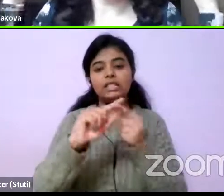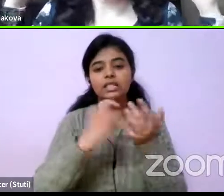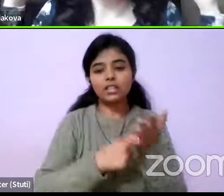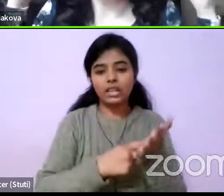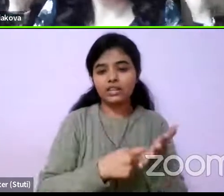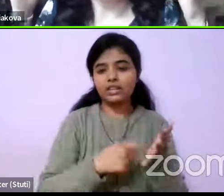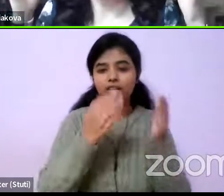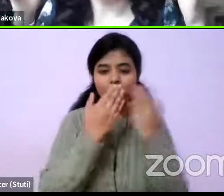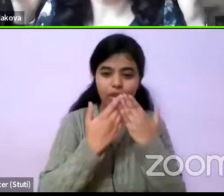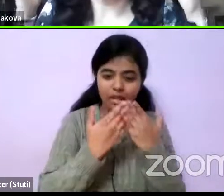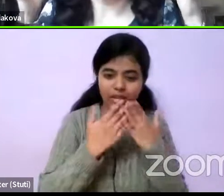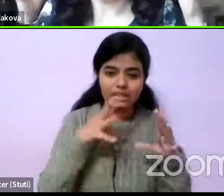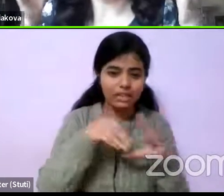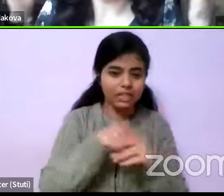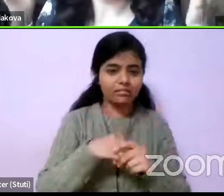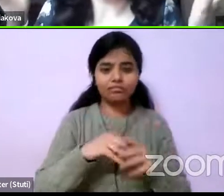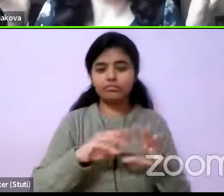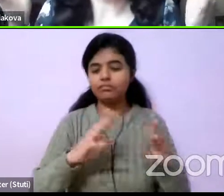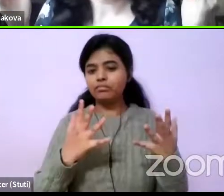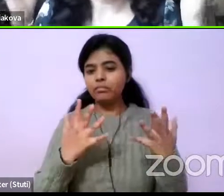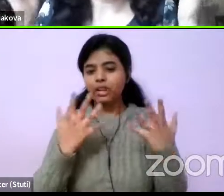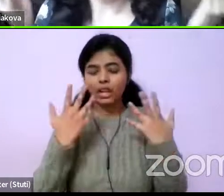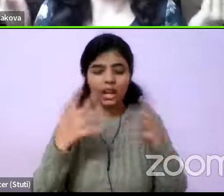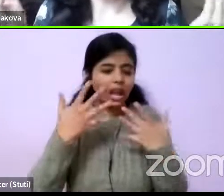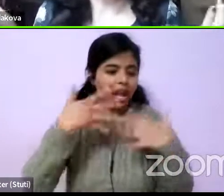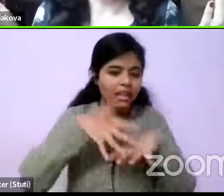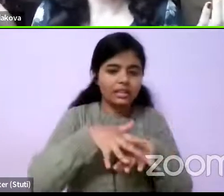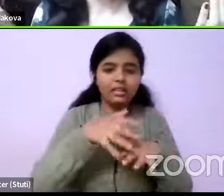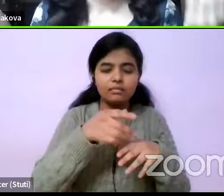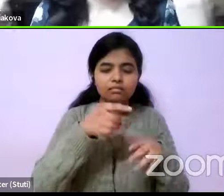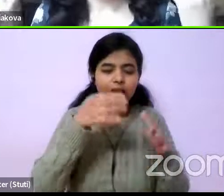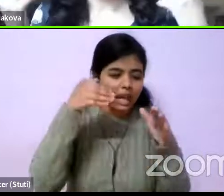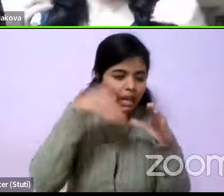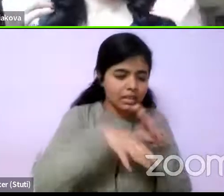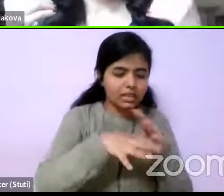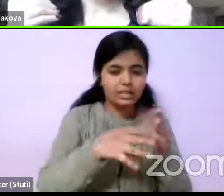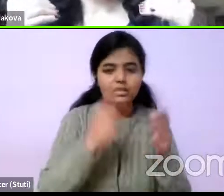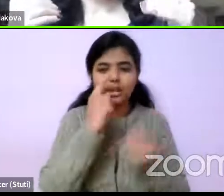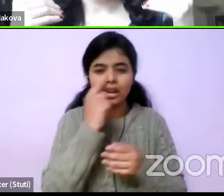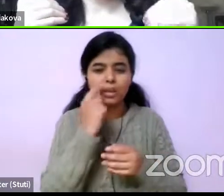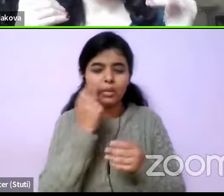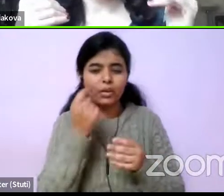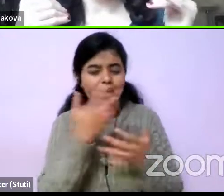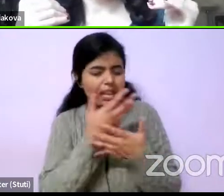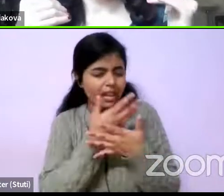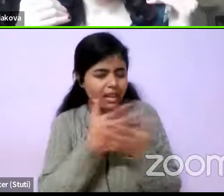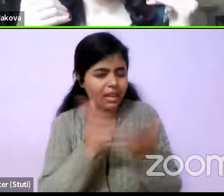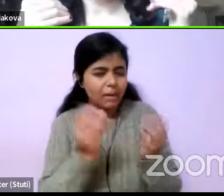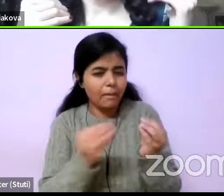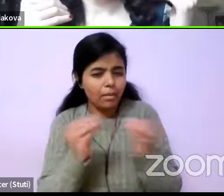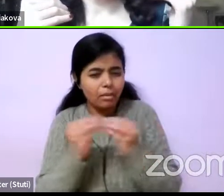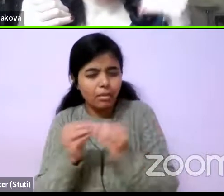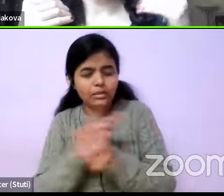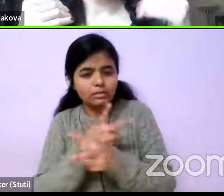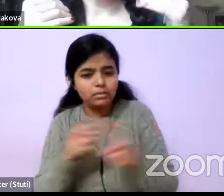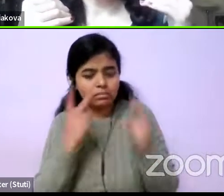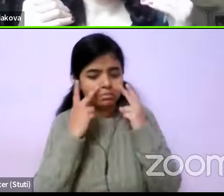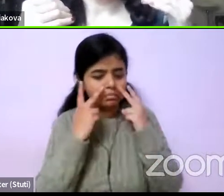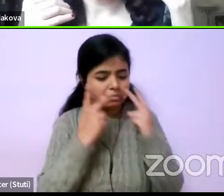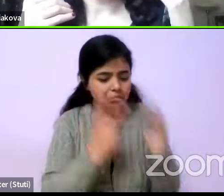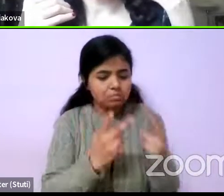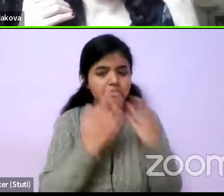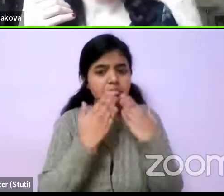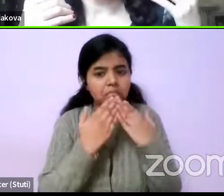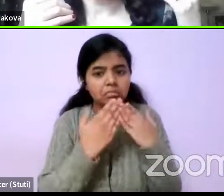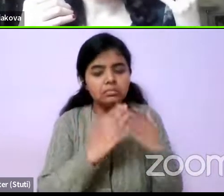the just sort of inherent sexism in most languages, you can't unsee it. And it was the same for me once I started working with disability